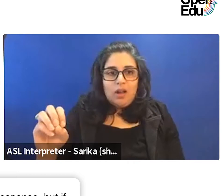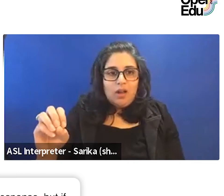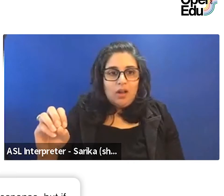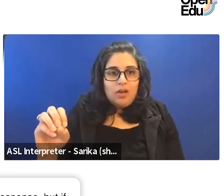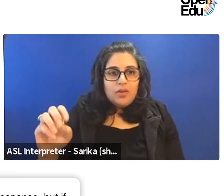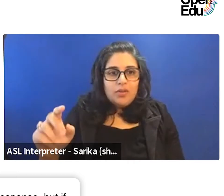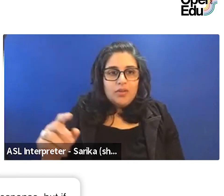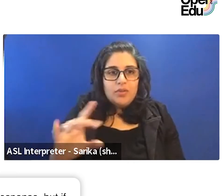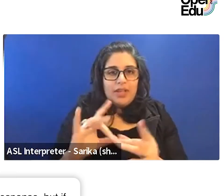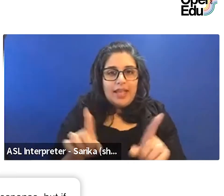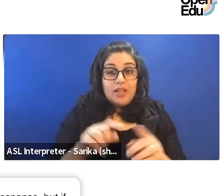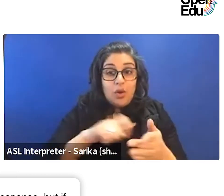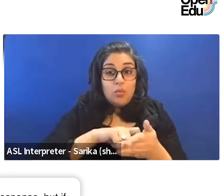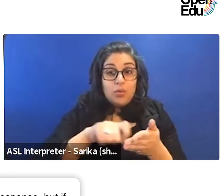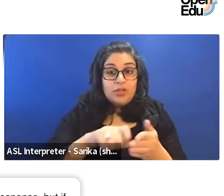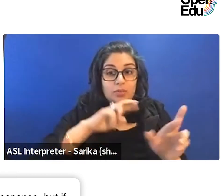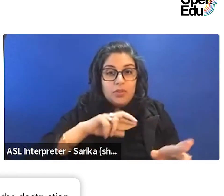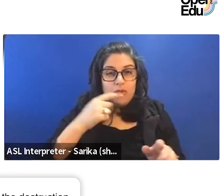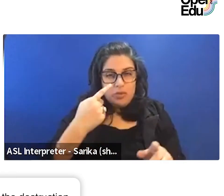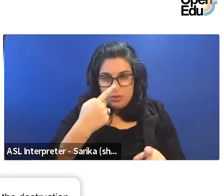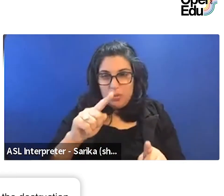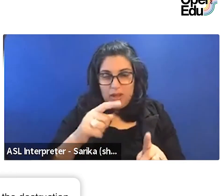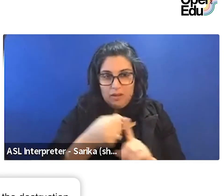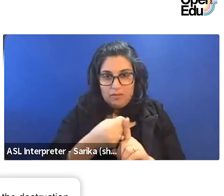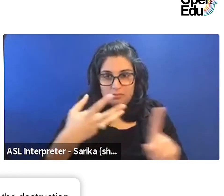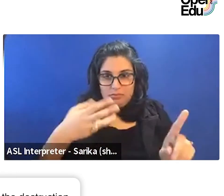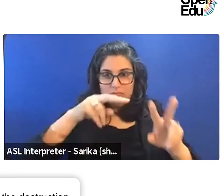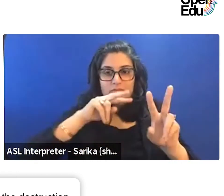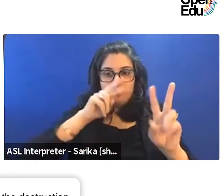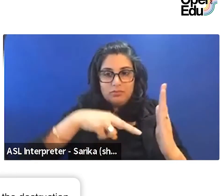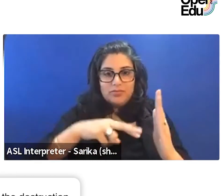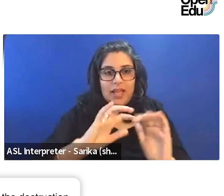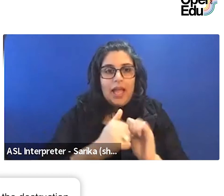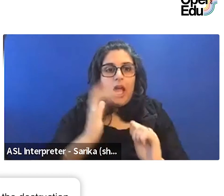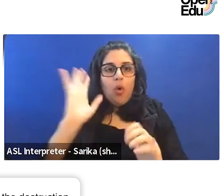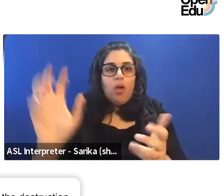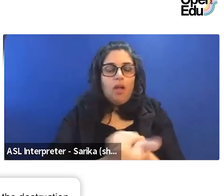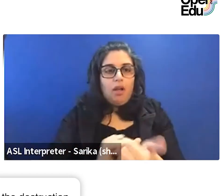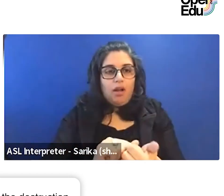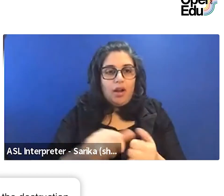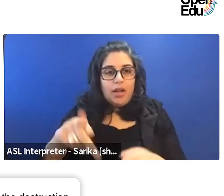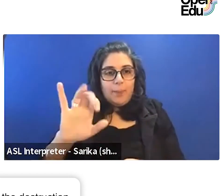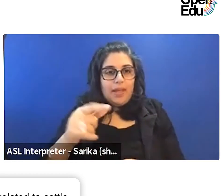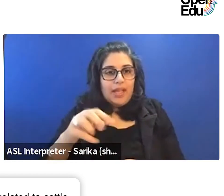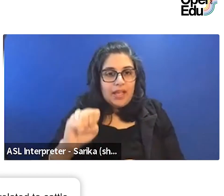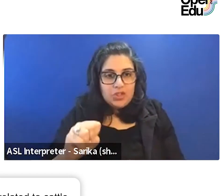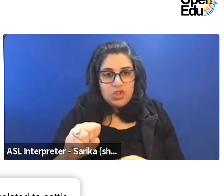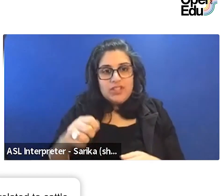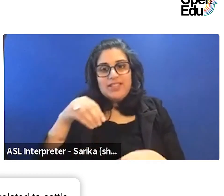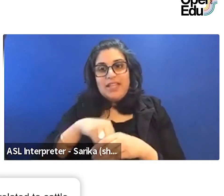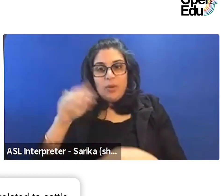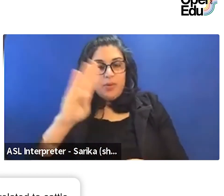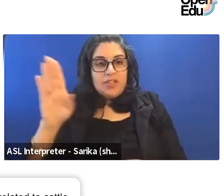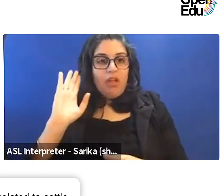written response, but if you don't mind to say them out loud. How will the destruction package in Brazil affect